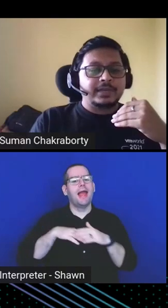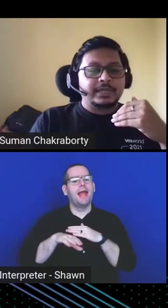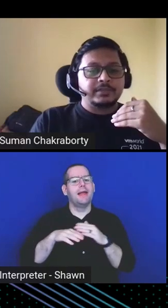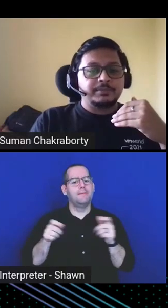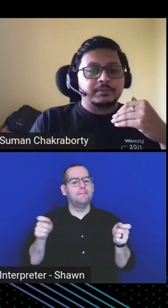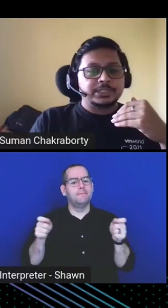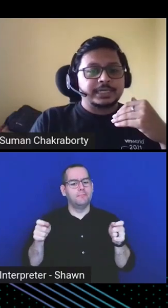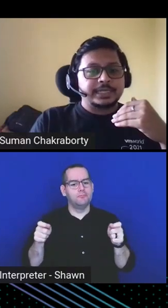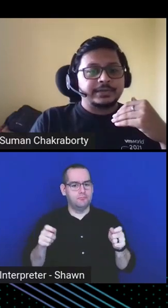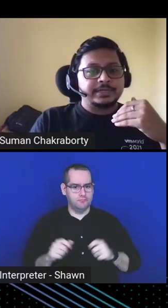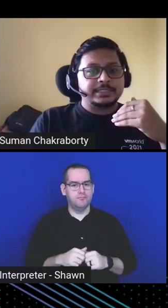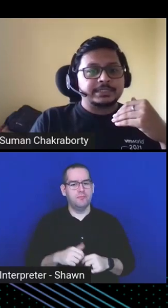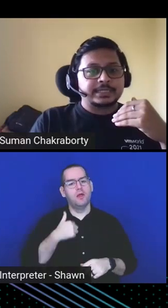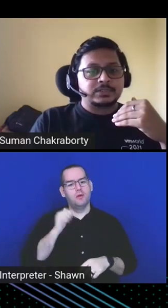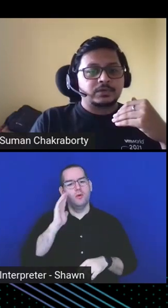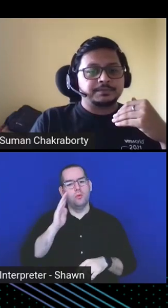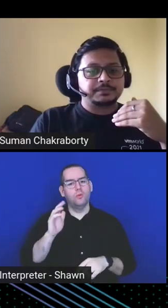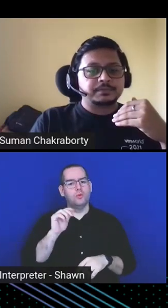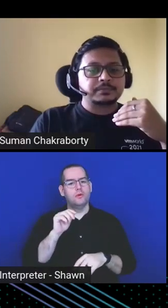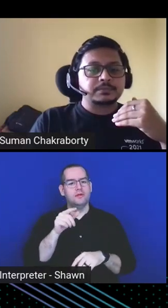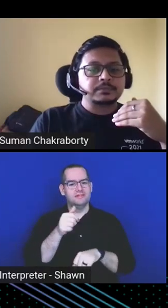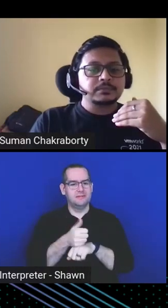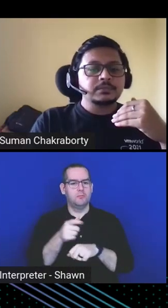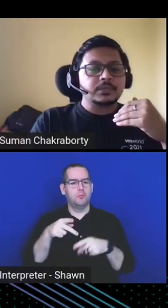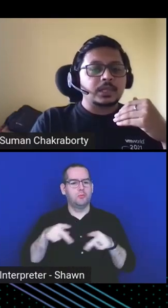I will give the permission here in this case. So